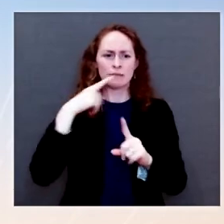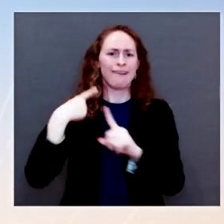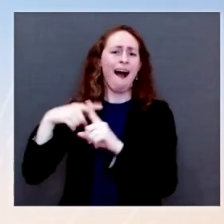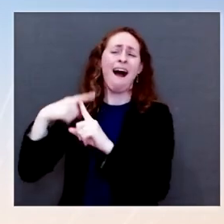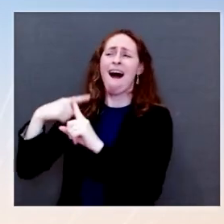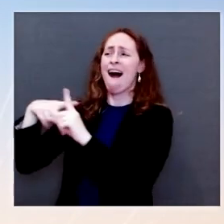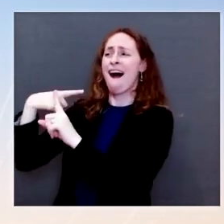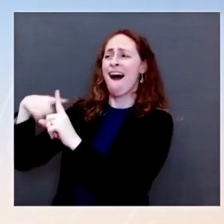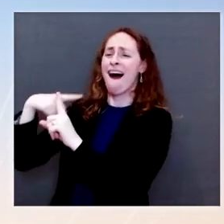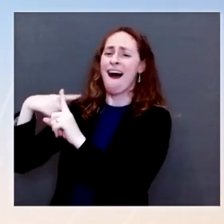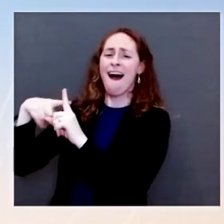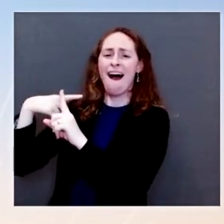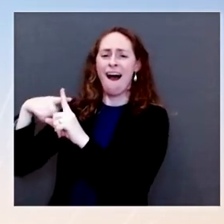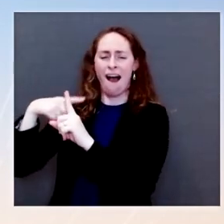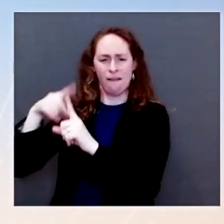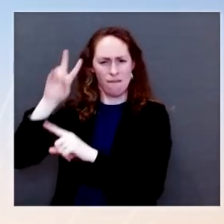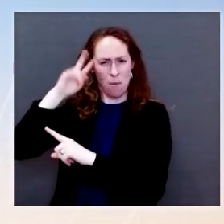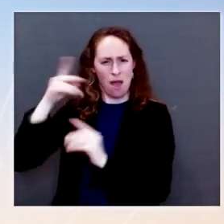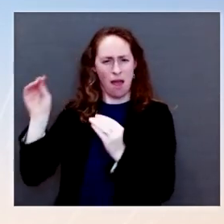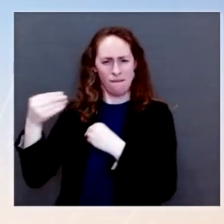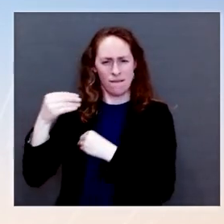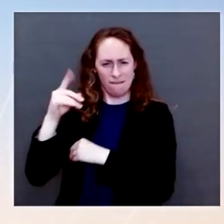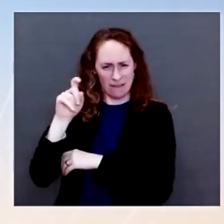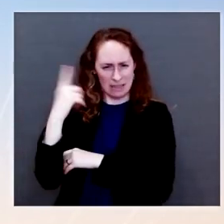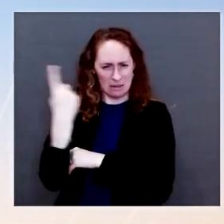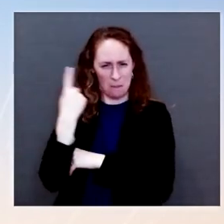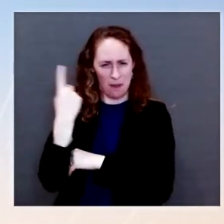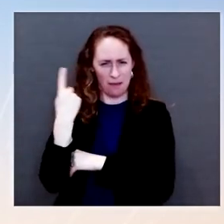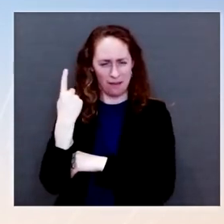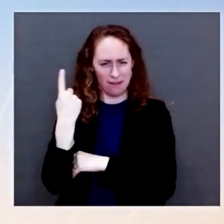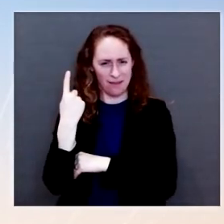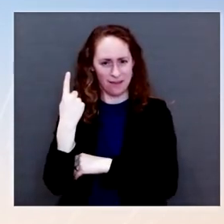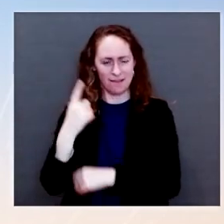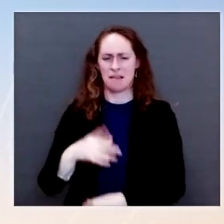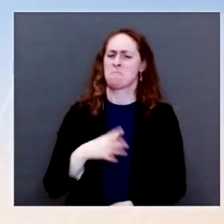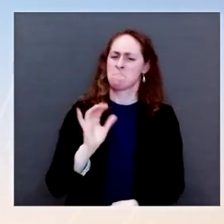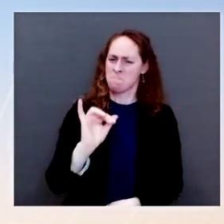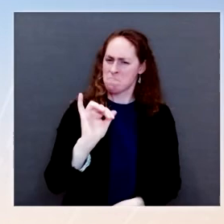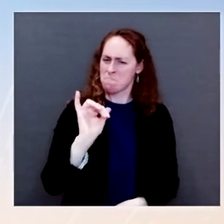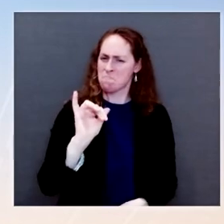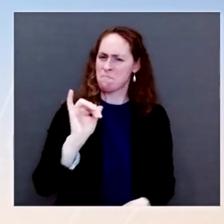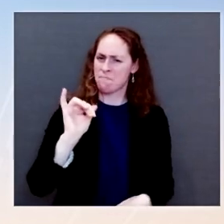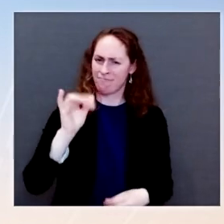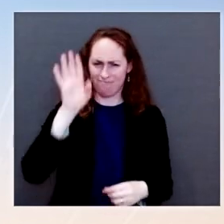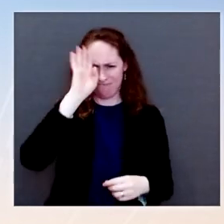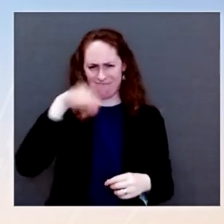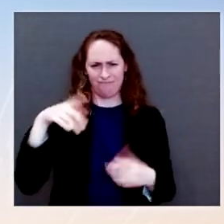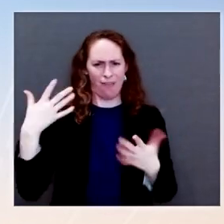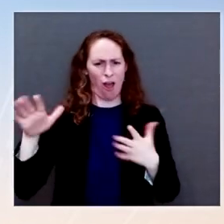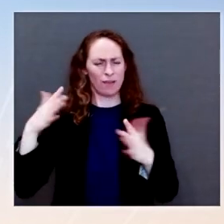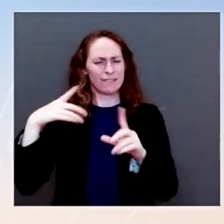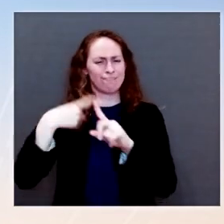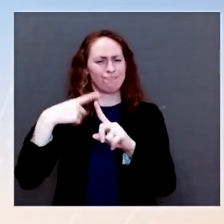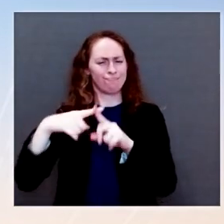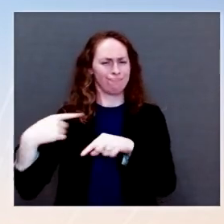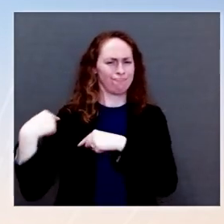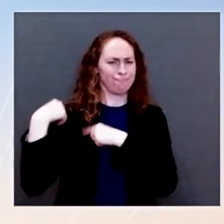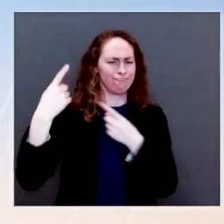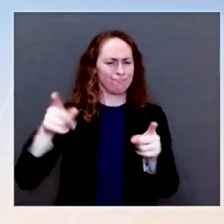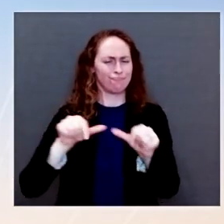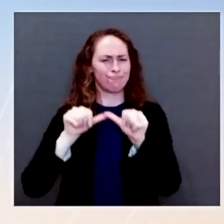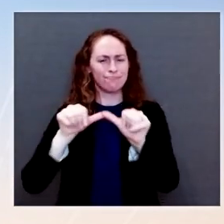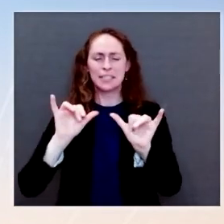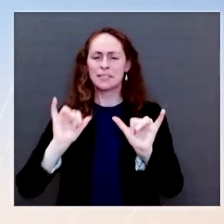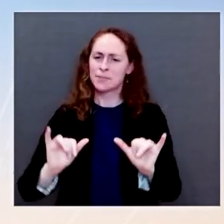their jobs. Go ahead. Jen, did President Biden give President Xi any kind of a heads up about his intention and decision-making with this